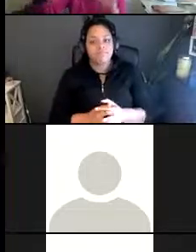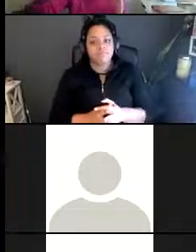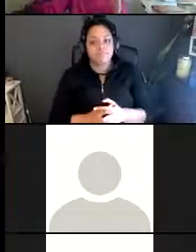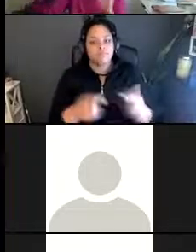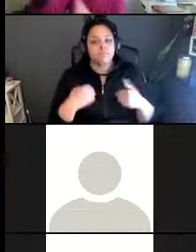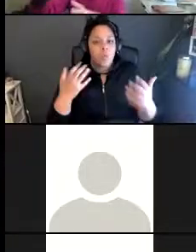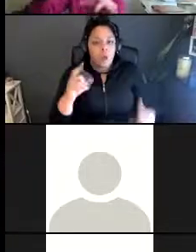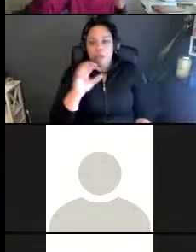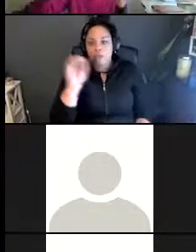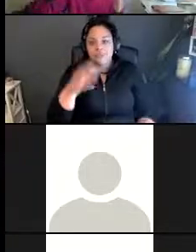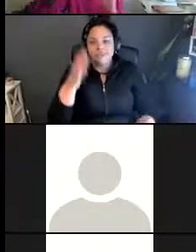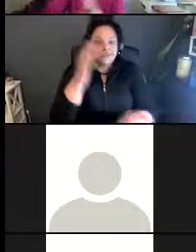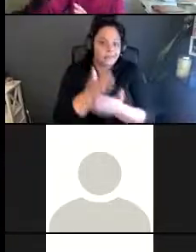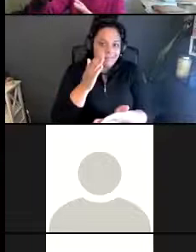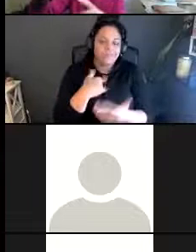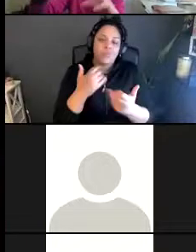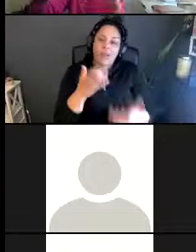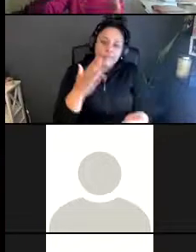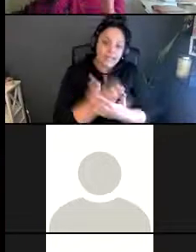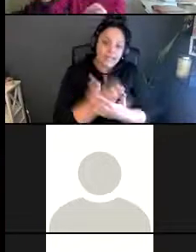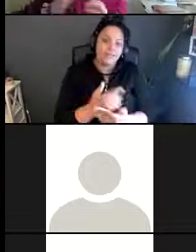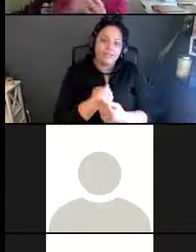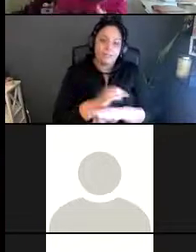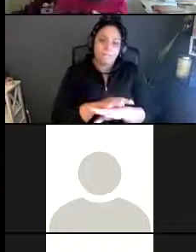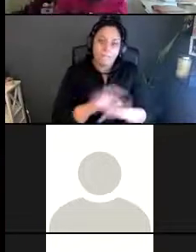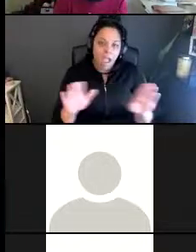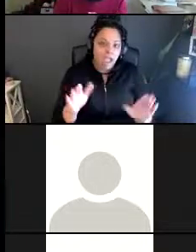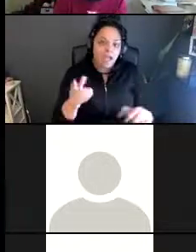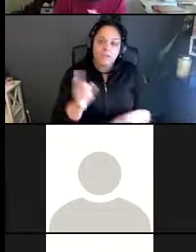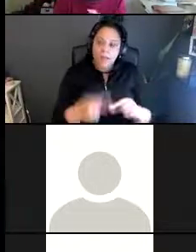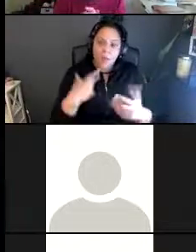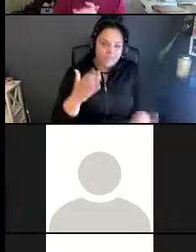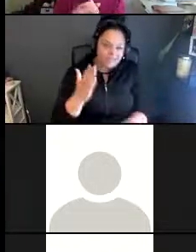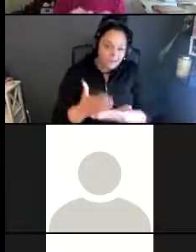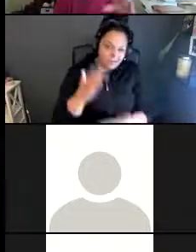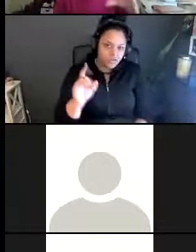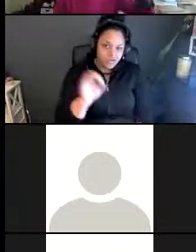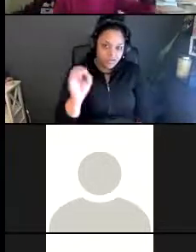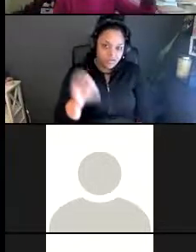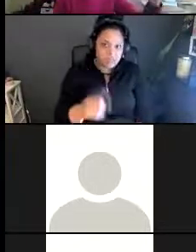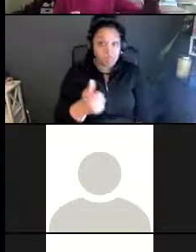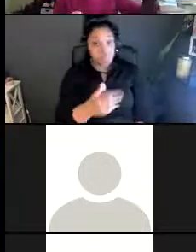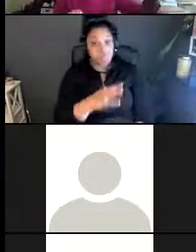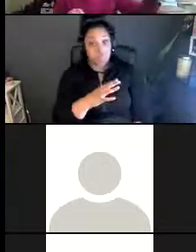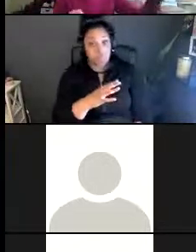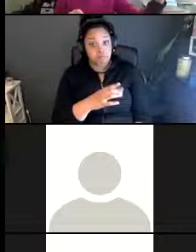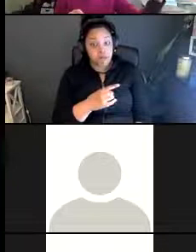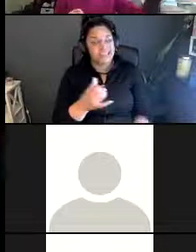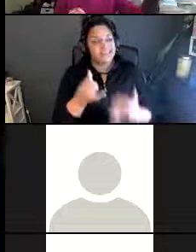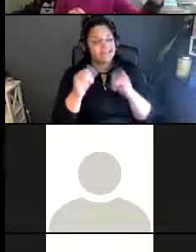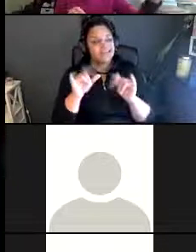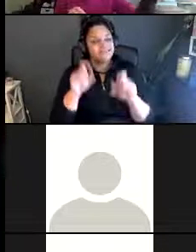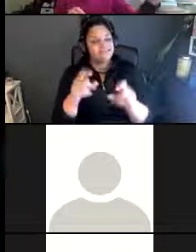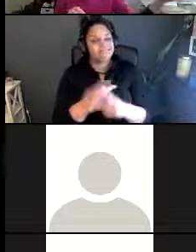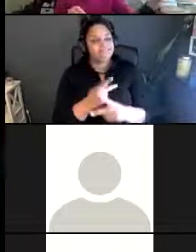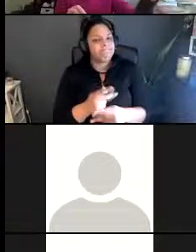stop. It's really bad. I can't do this anymore. I want to stop. Great. We still need to look at